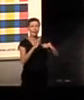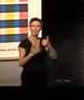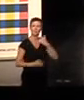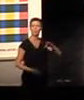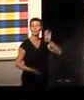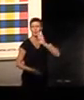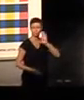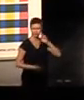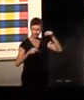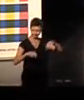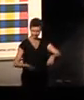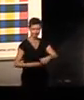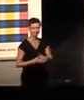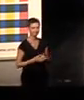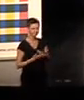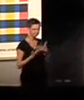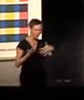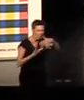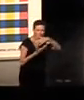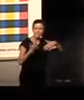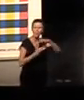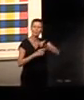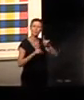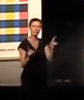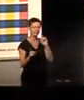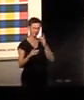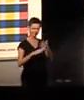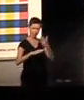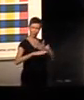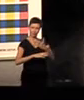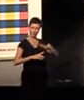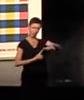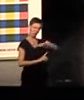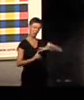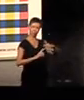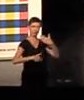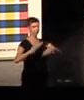of pijltje en complex met sam hal functioneel country